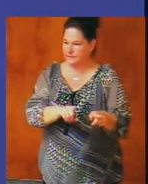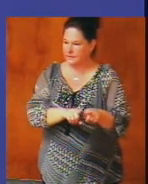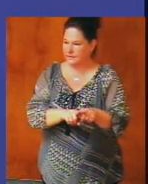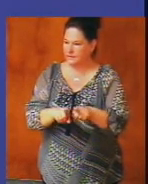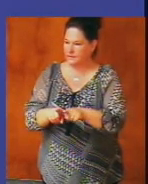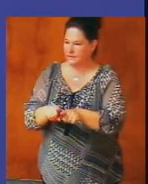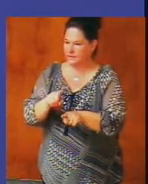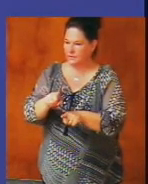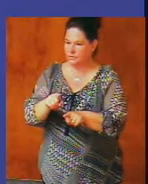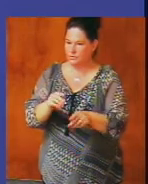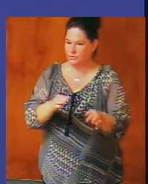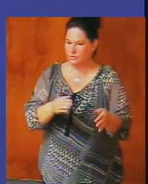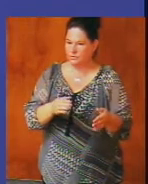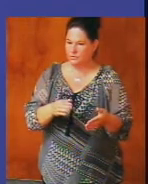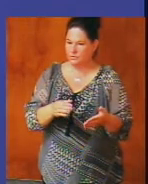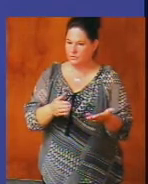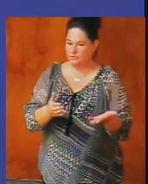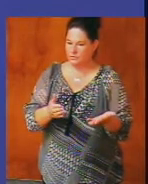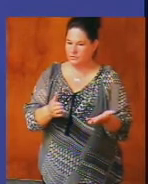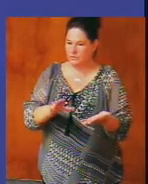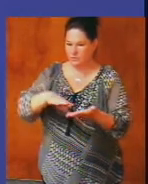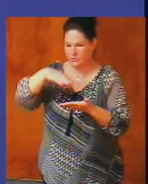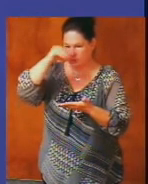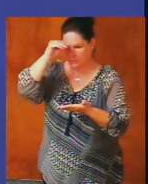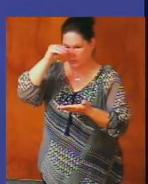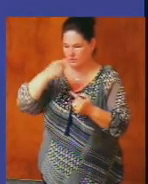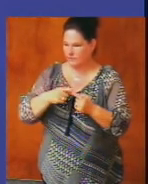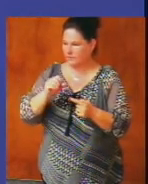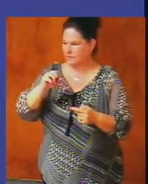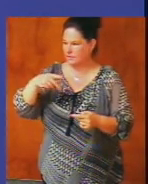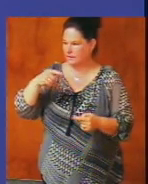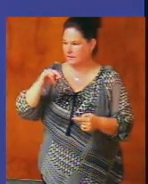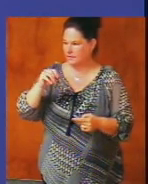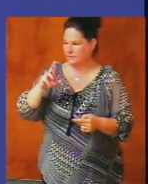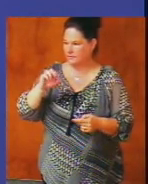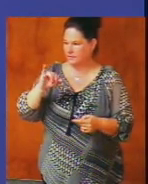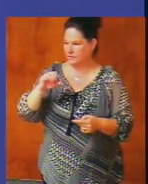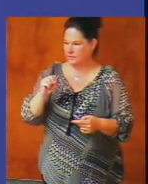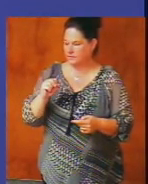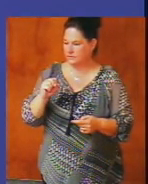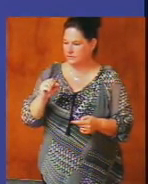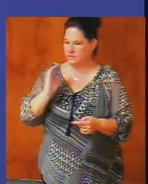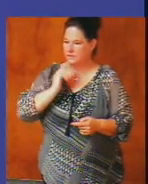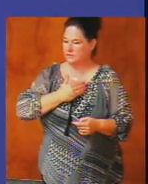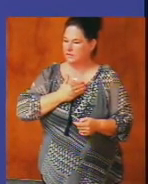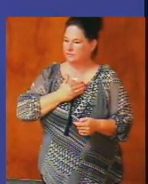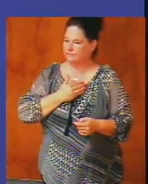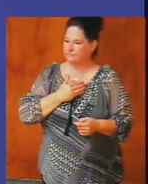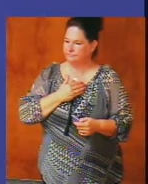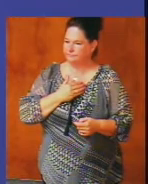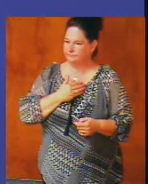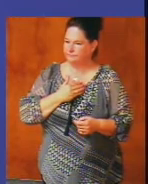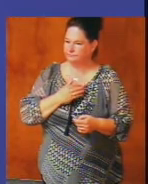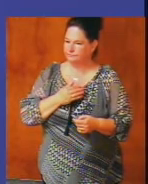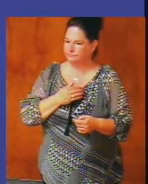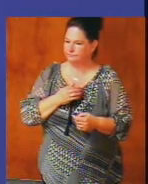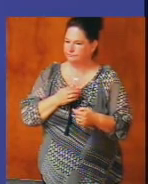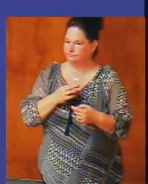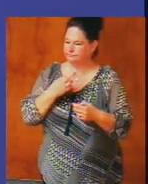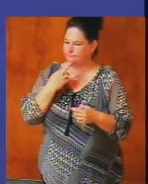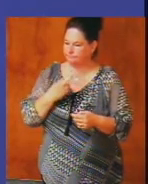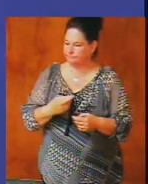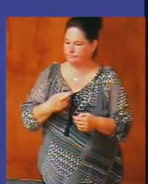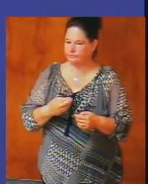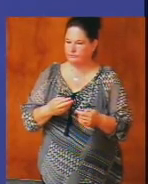also learned from Epaphras, our dear fellow servant, who is